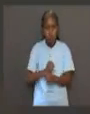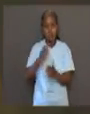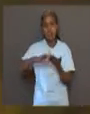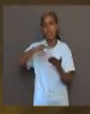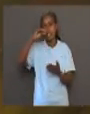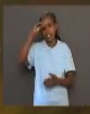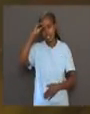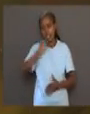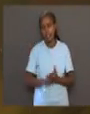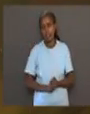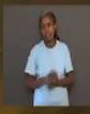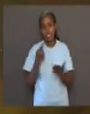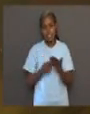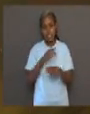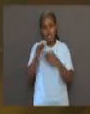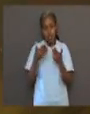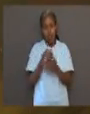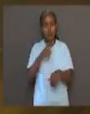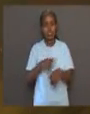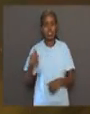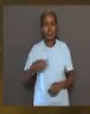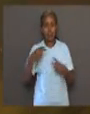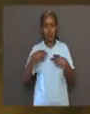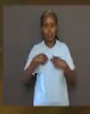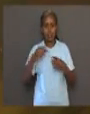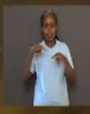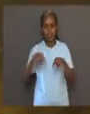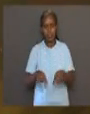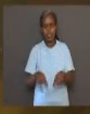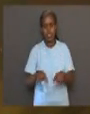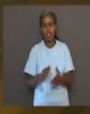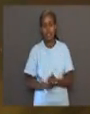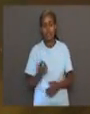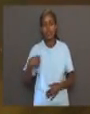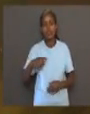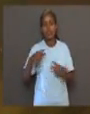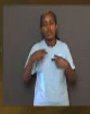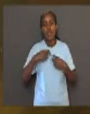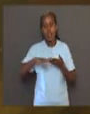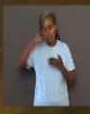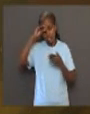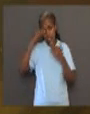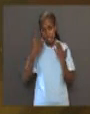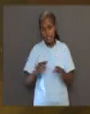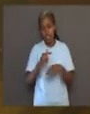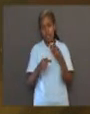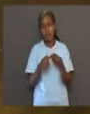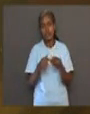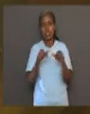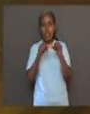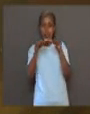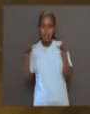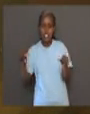lesson. That is all the time we have for today. We have learned about measuring